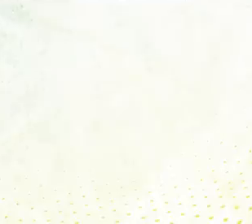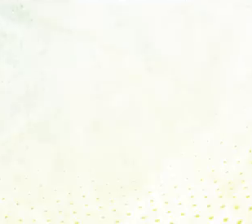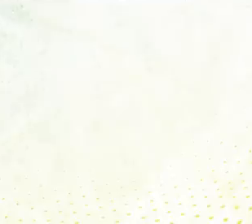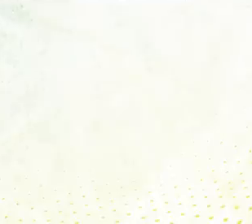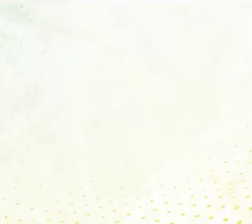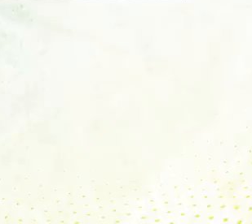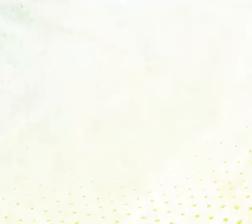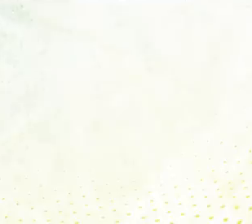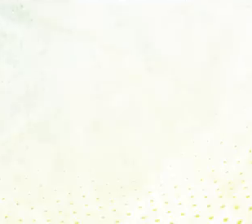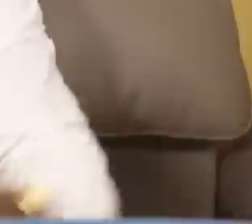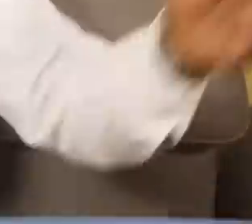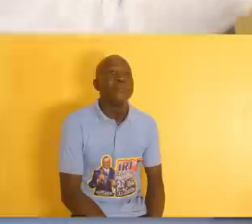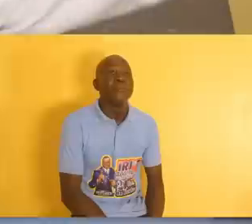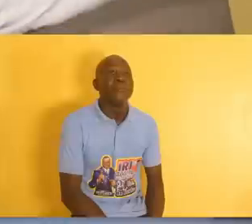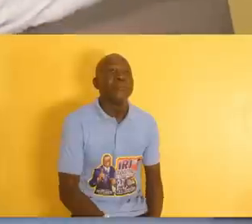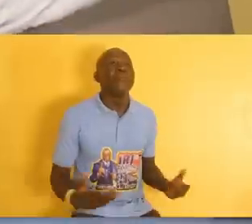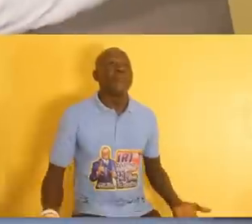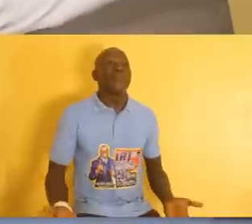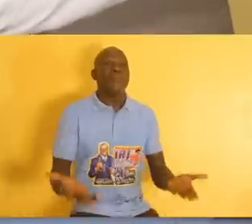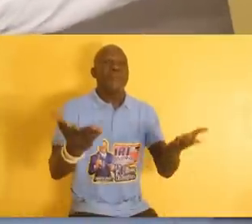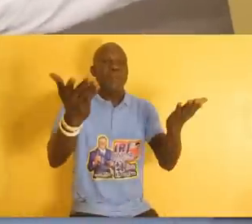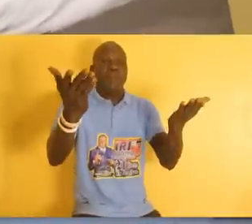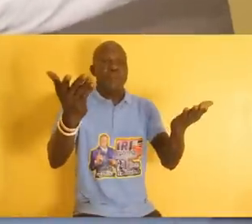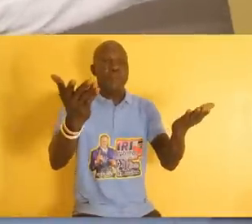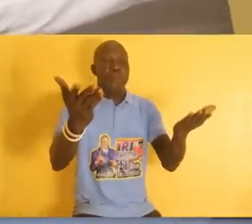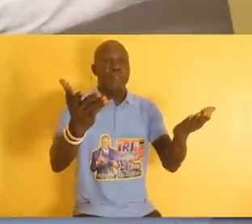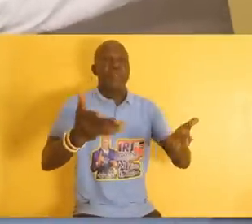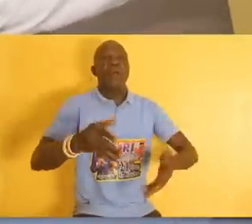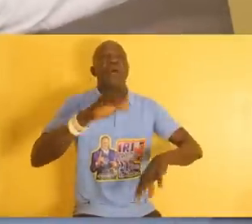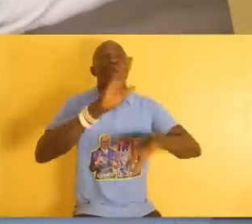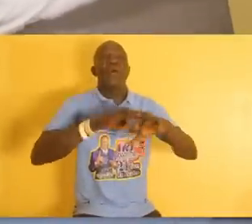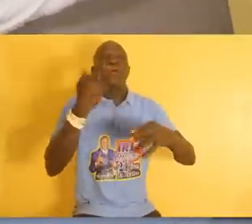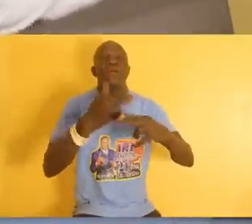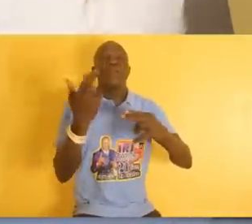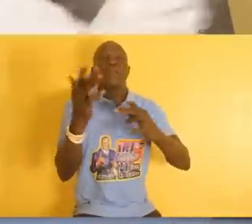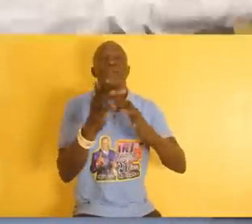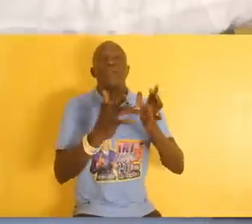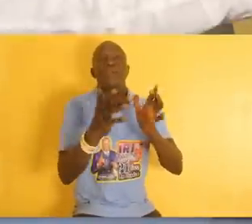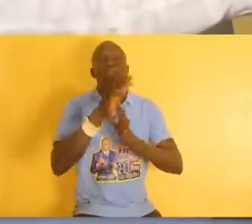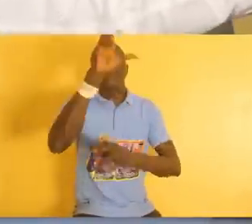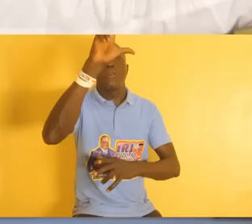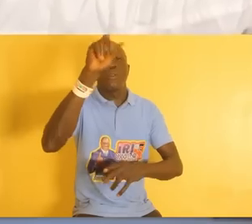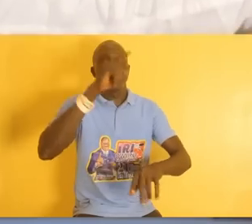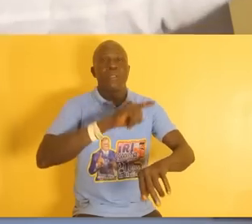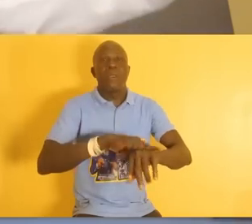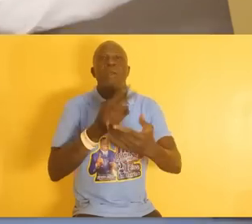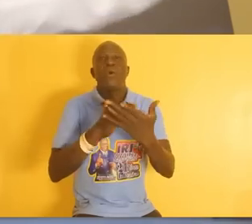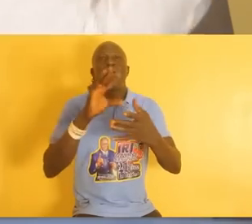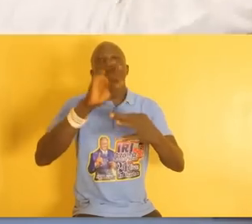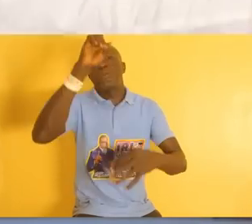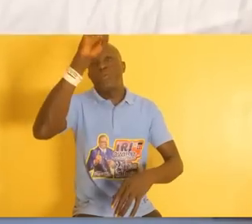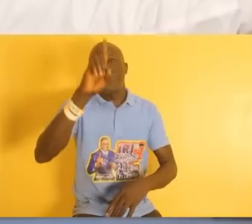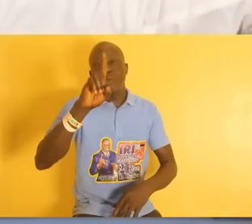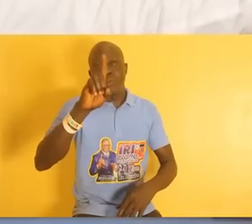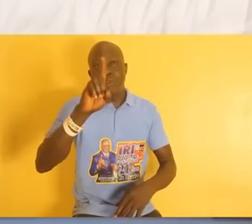royin lagbara o ami and now what's up lift up your hand what oruko Jesu ni gba meta you call the name of Jesus three times emi ma le